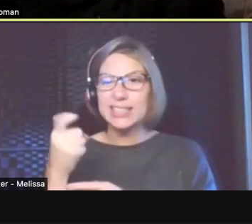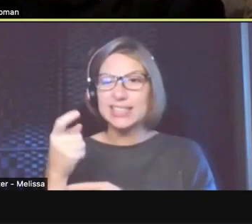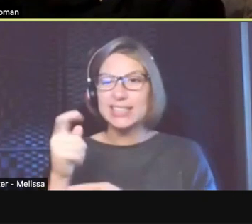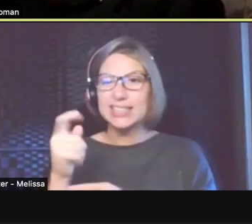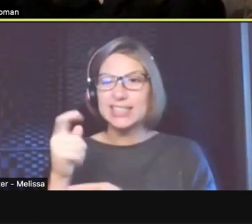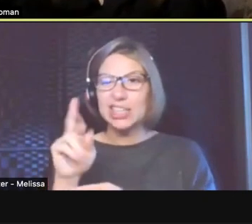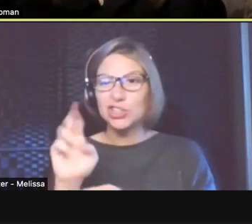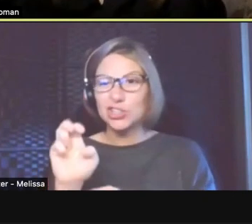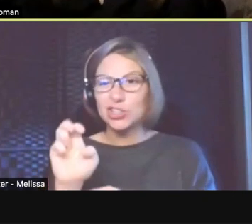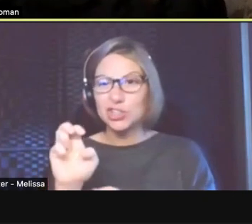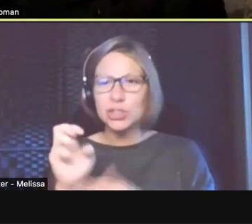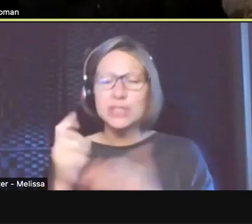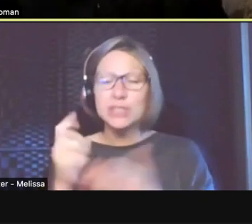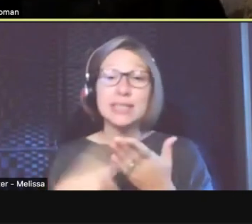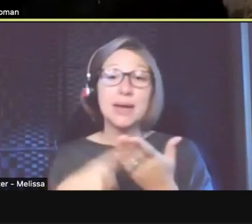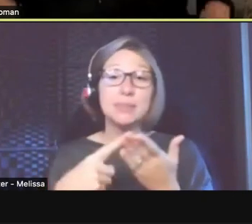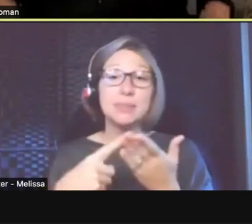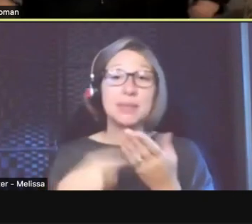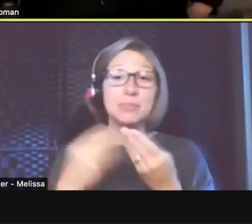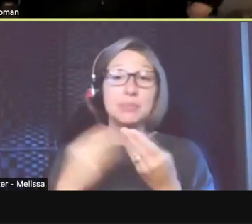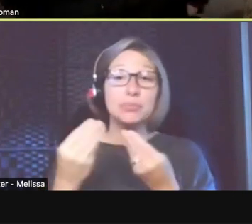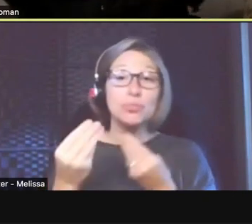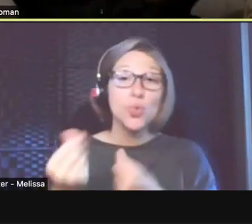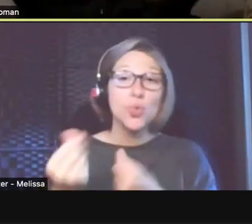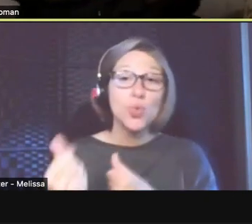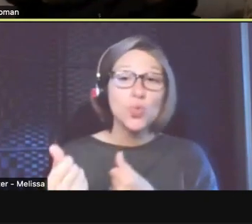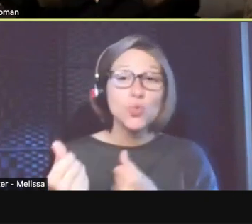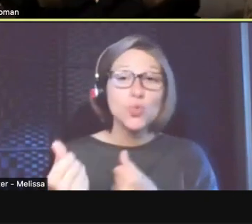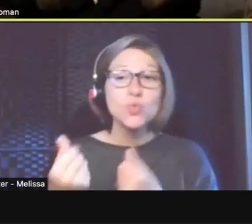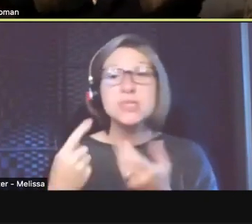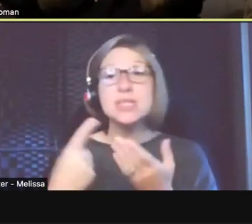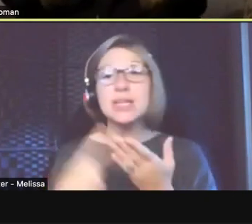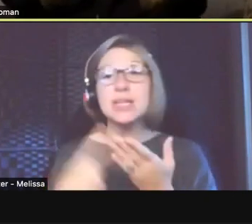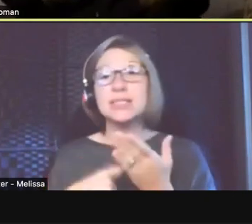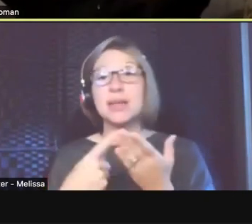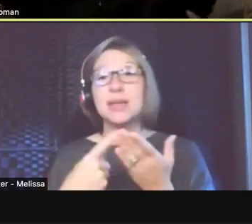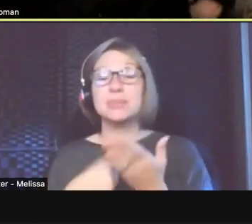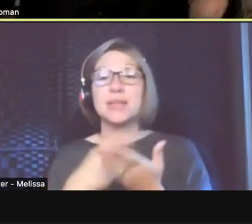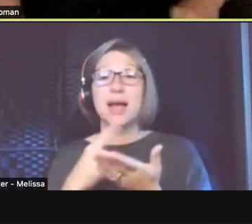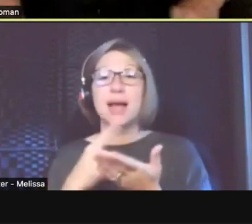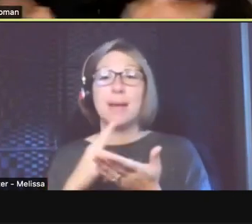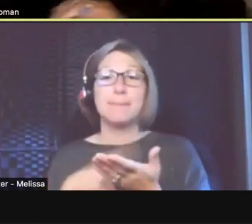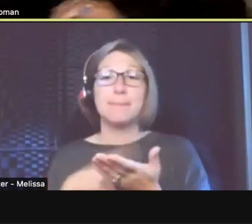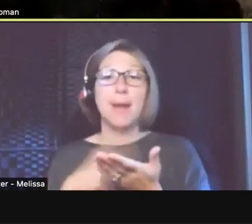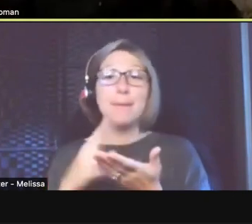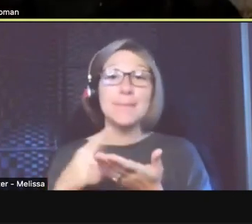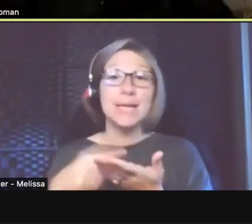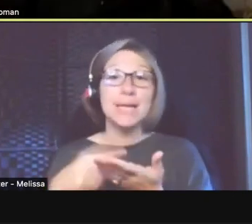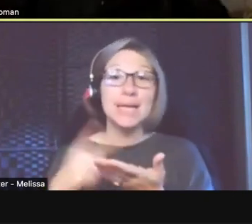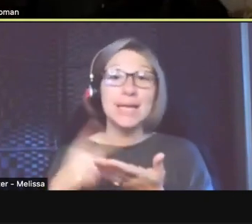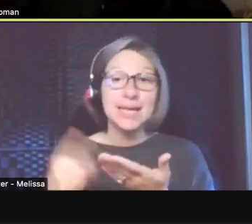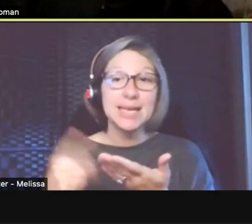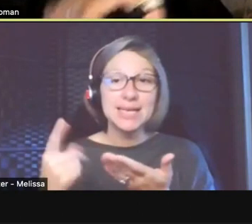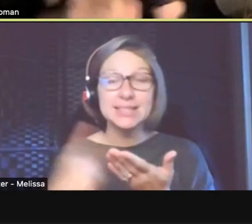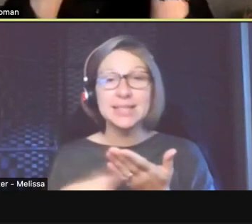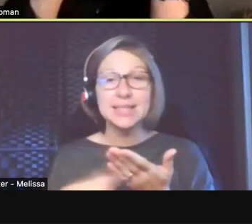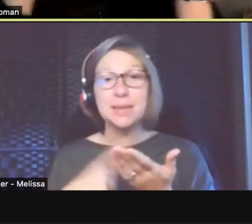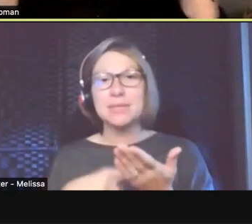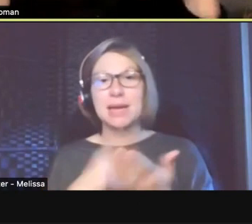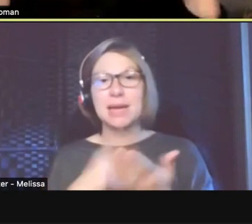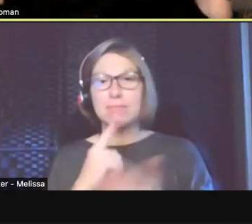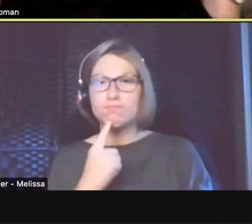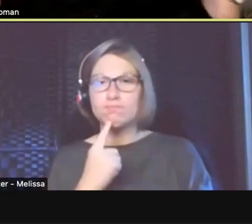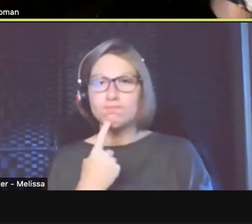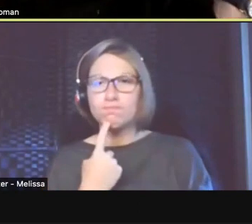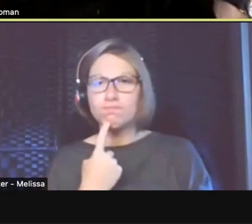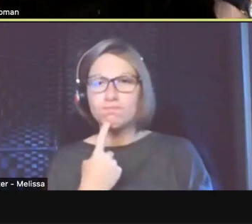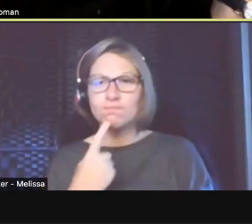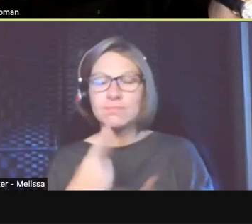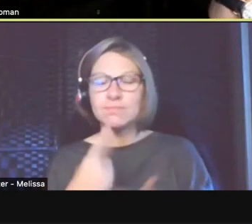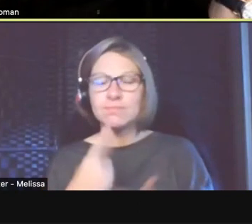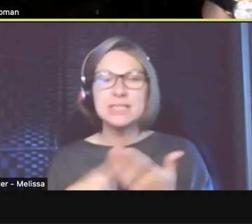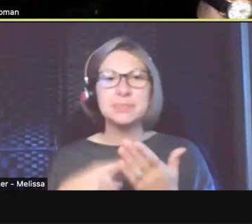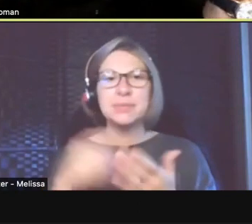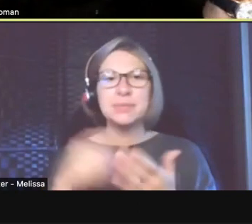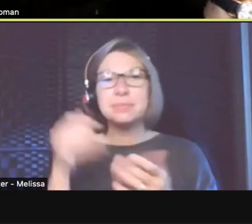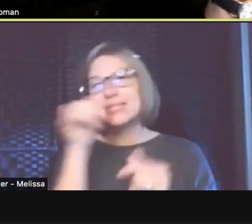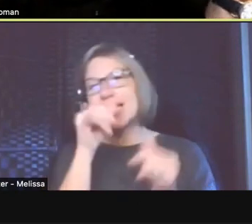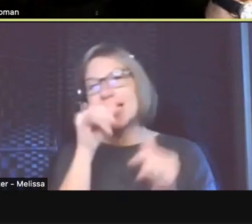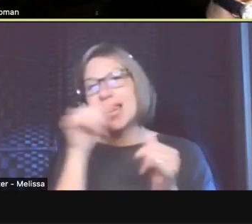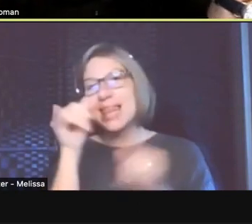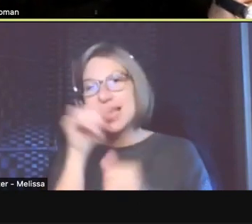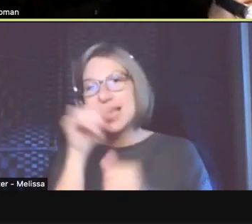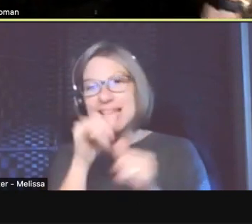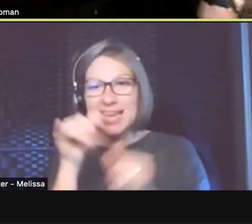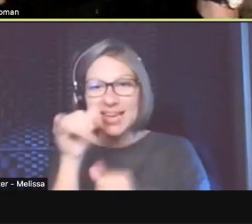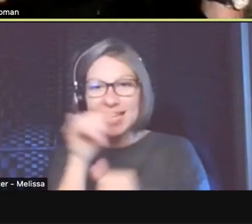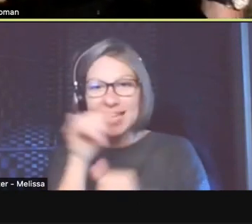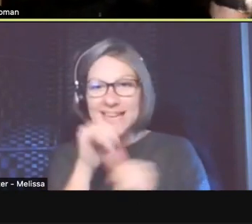smooth, sometimes bumpy, sometimes serious, sometimes silly, but it all adds to our schemes of human beings,